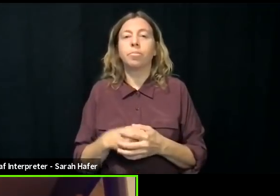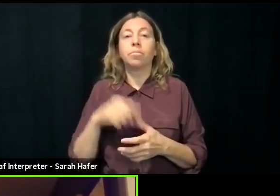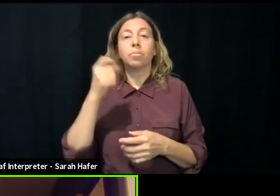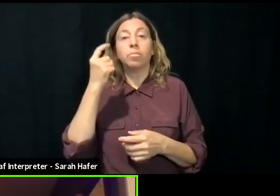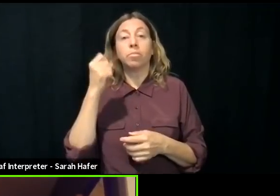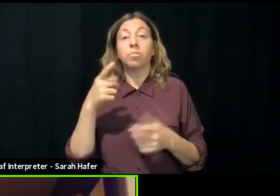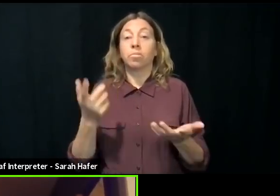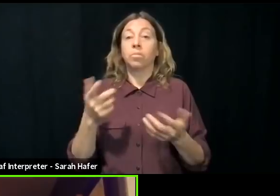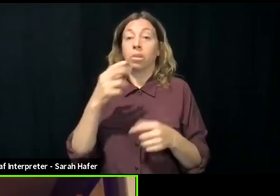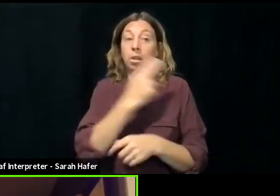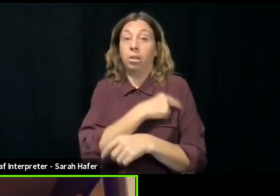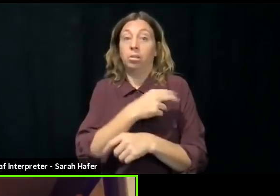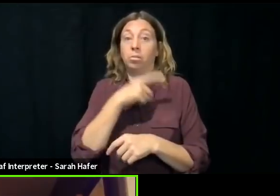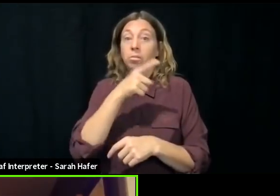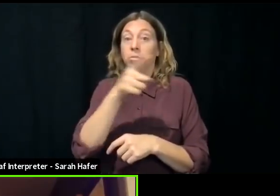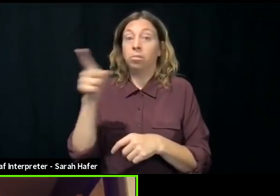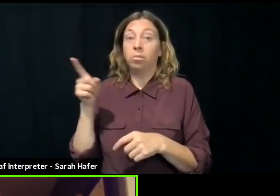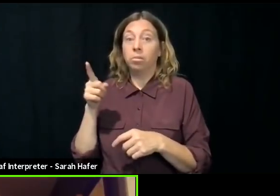deaths.